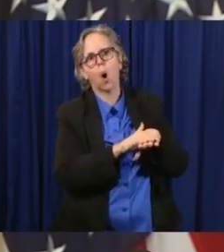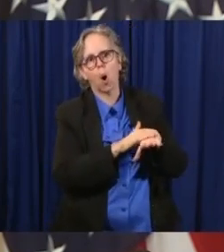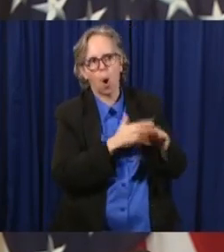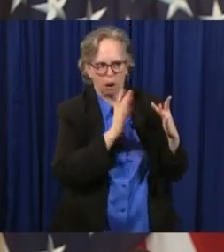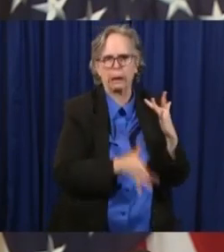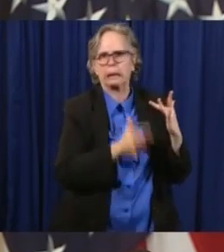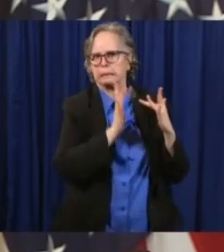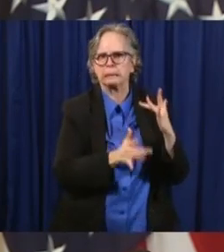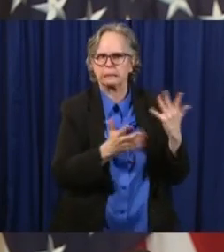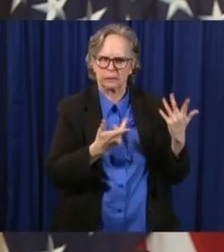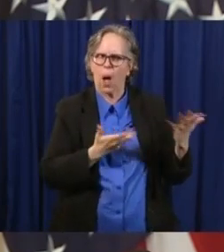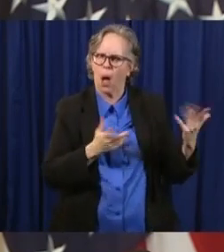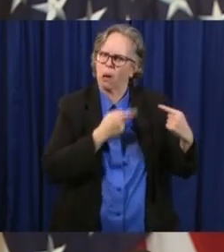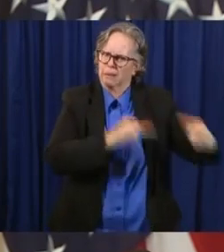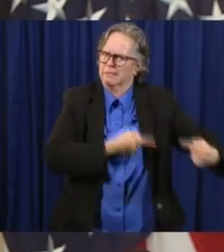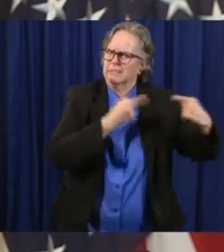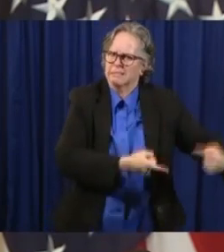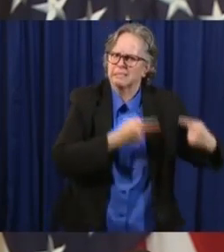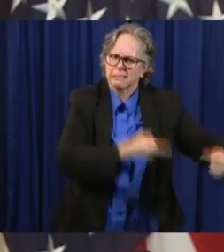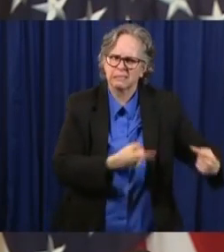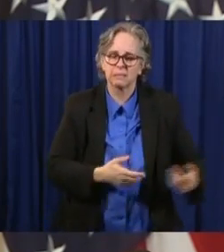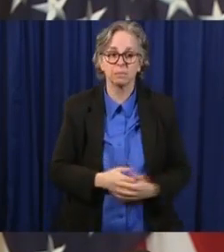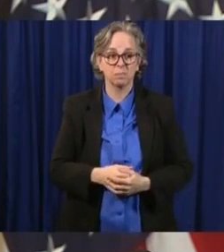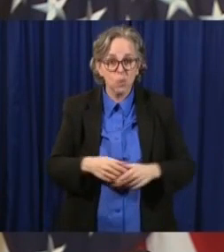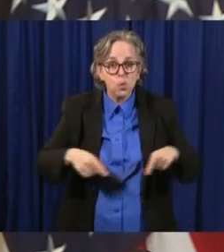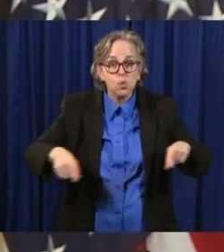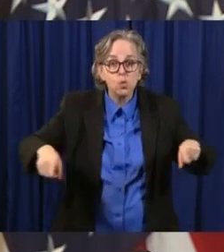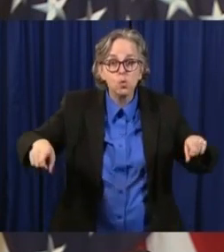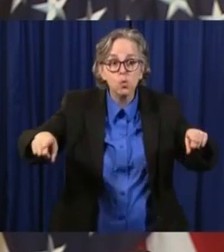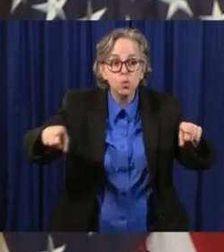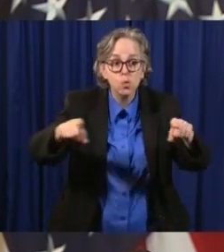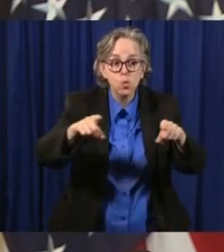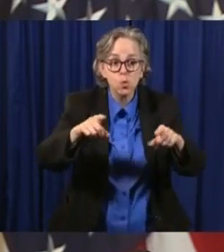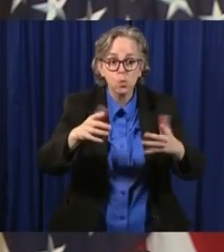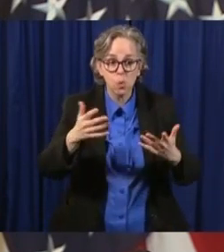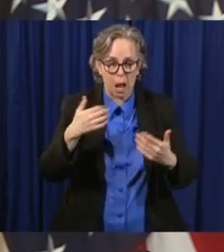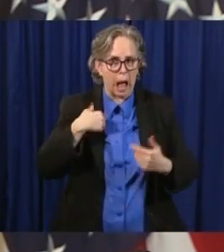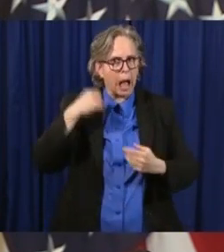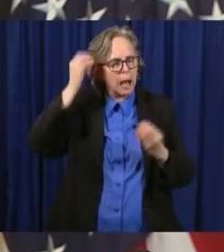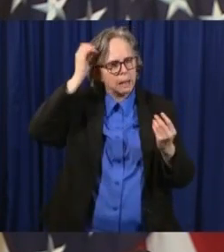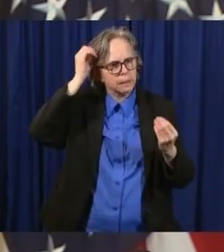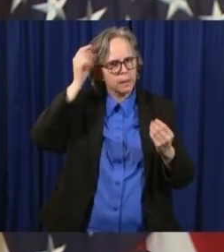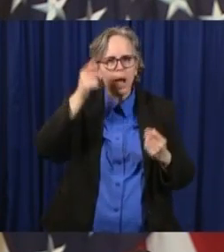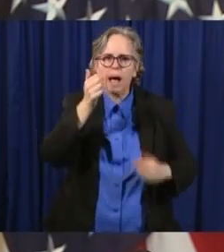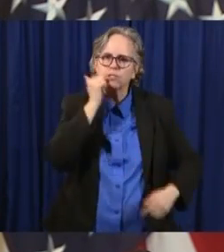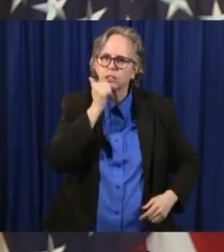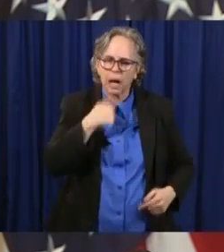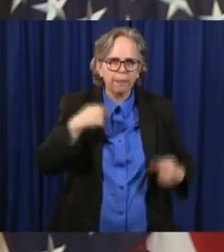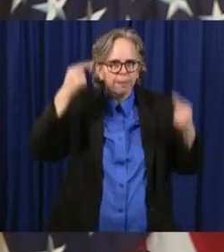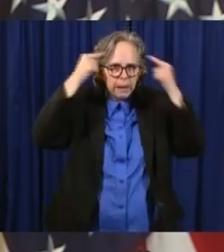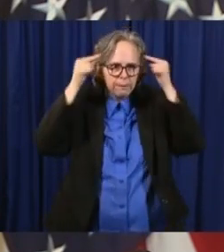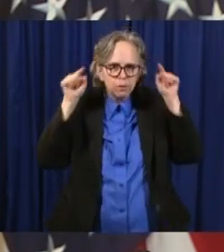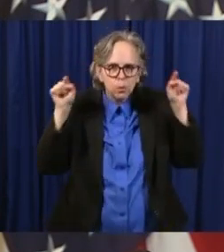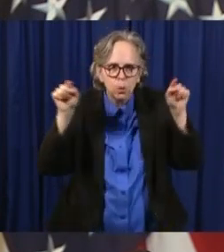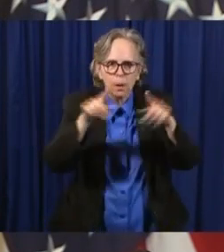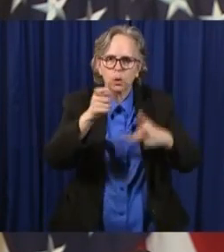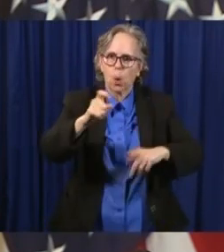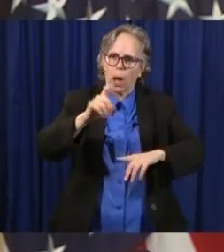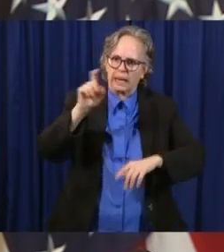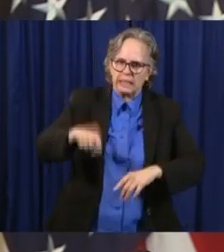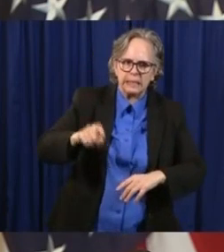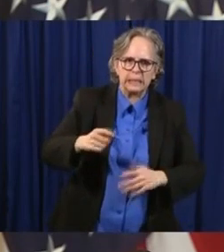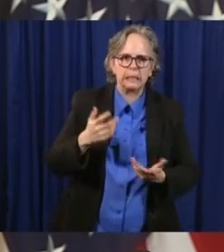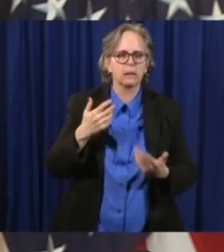circumstances. You are the people I am thinking about every day as we work to meet your needs. I want everyone impacted to know that